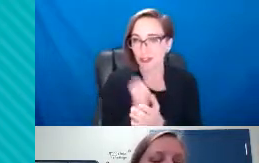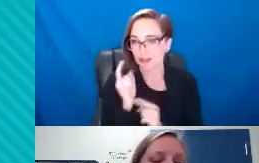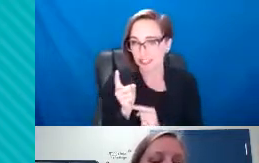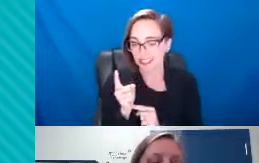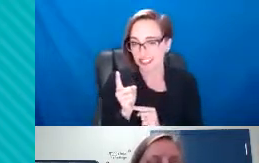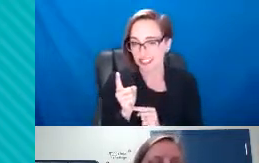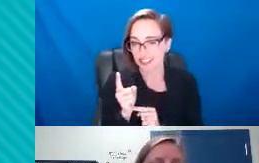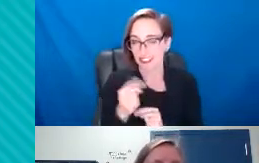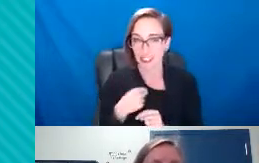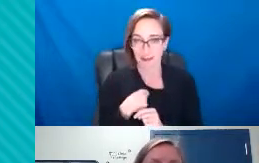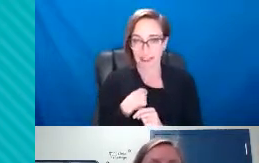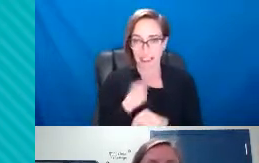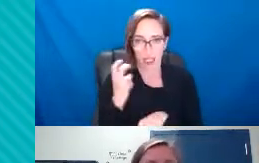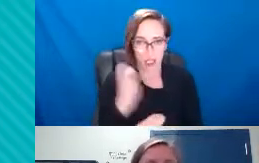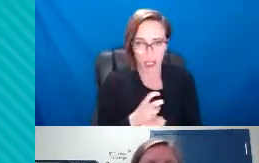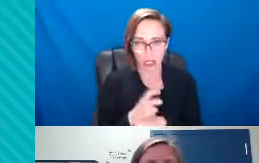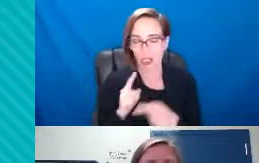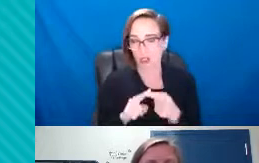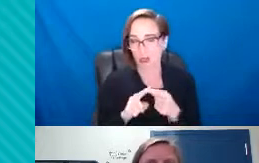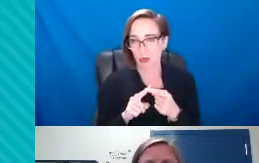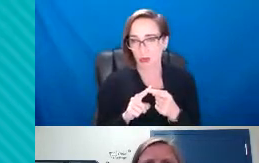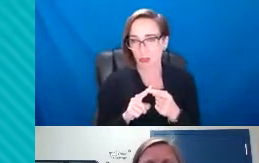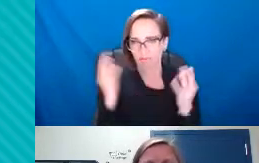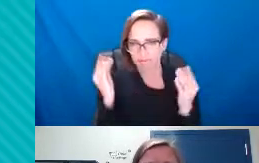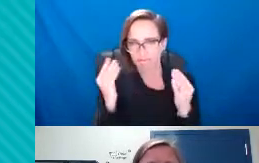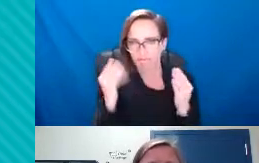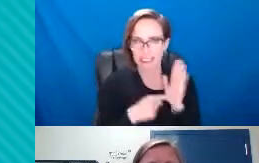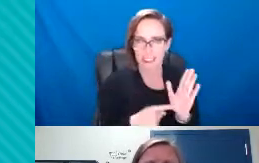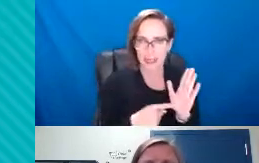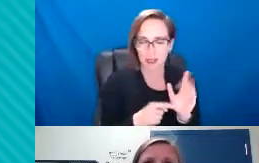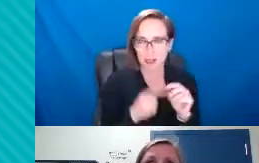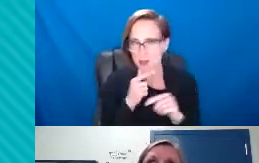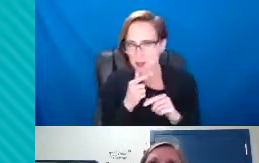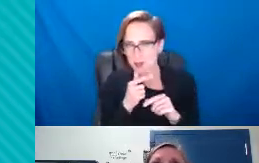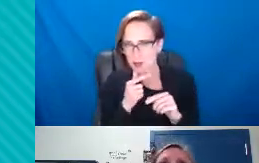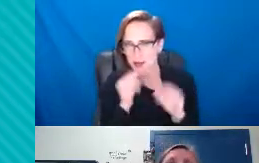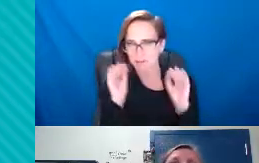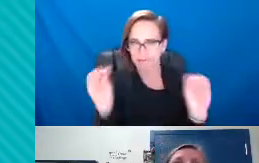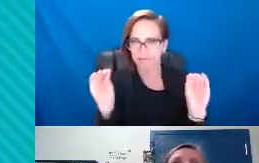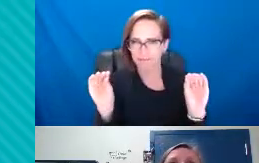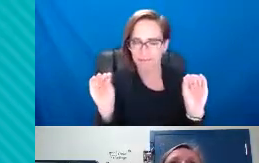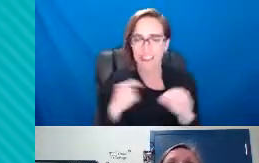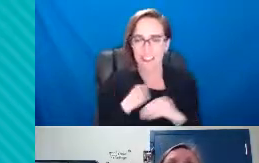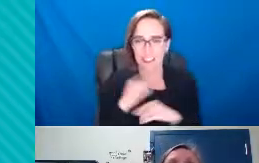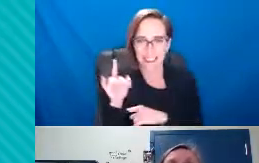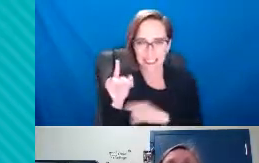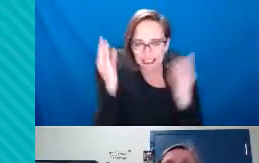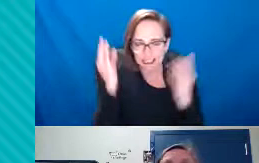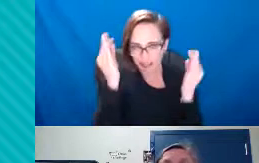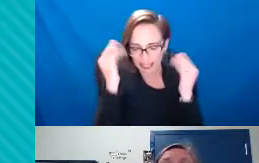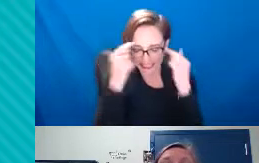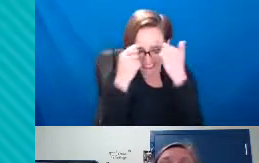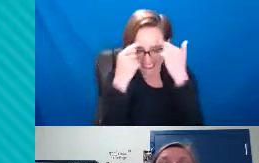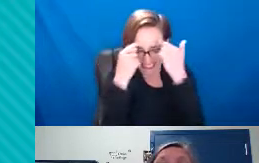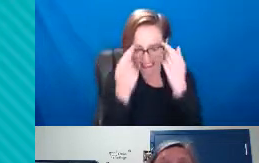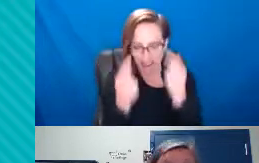really hard to put some examples down. And I did give some thought to an individual that I've